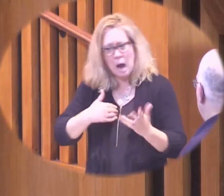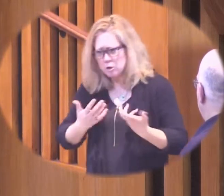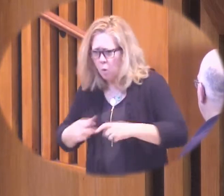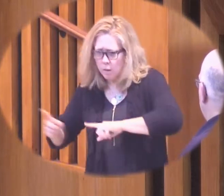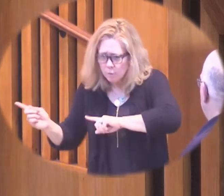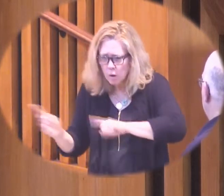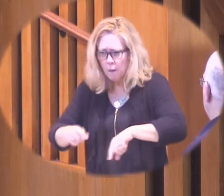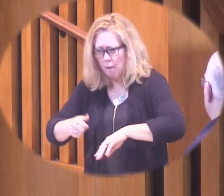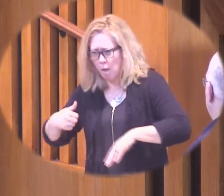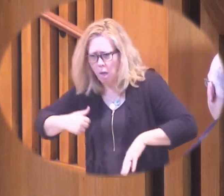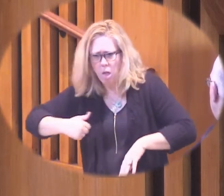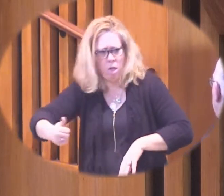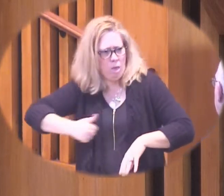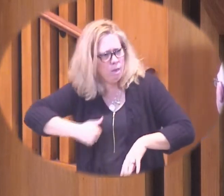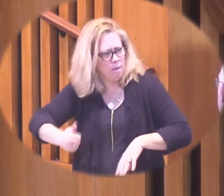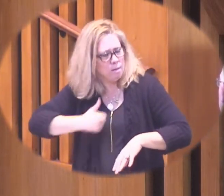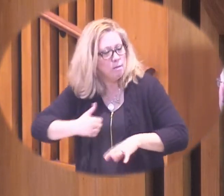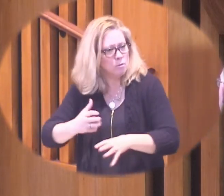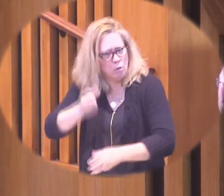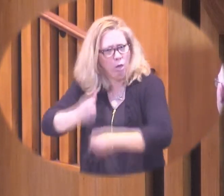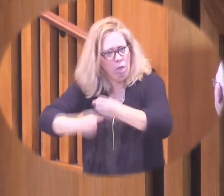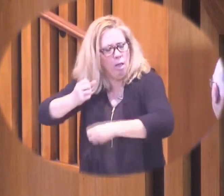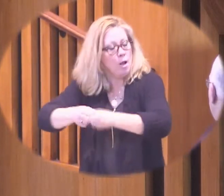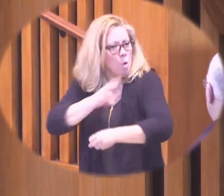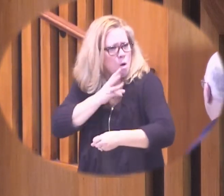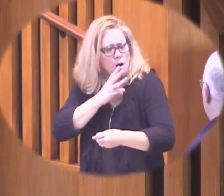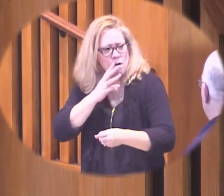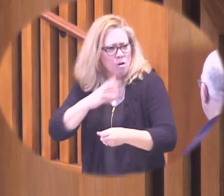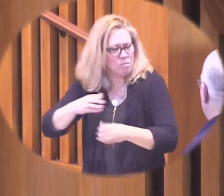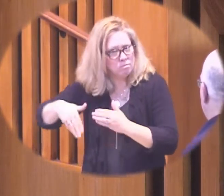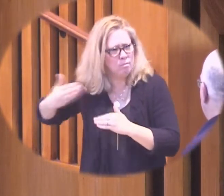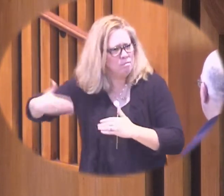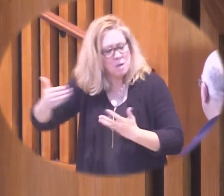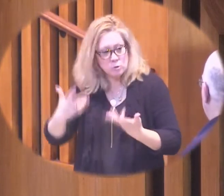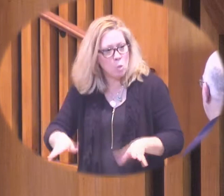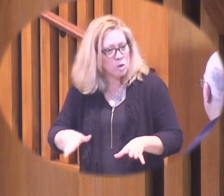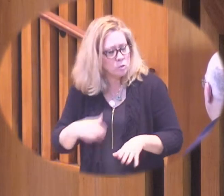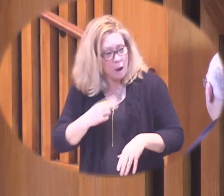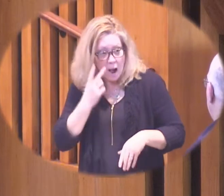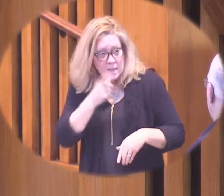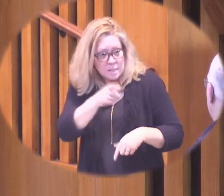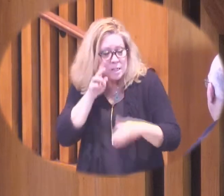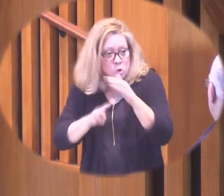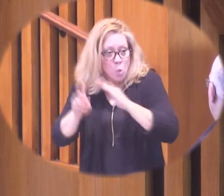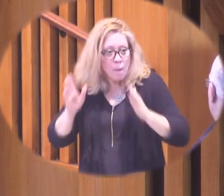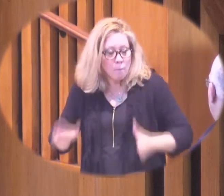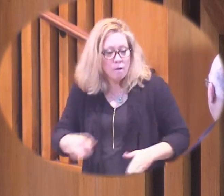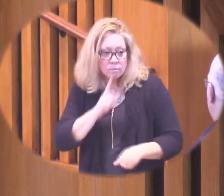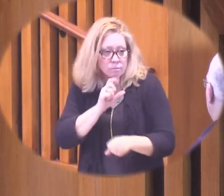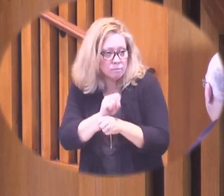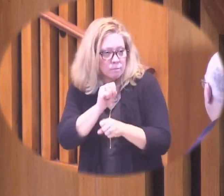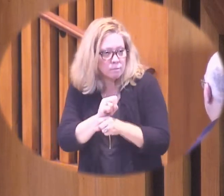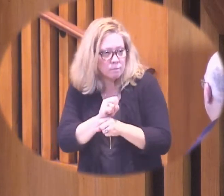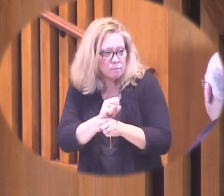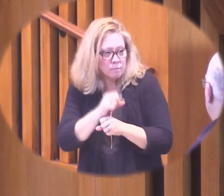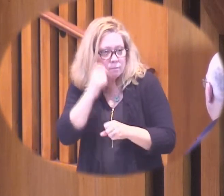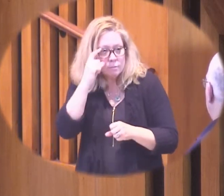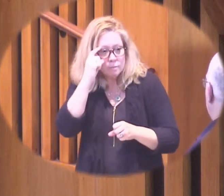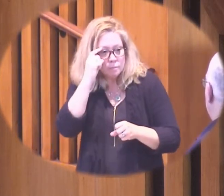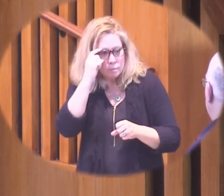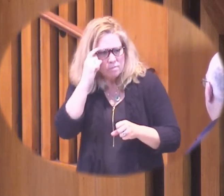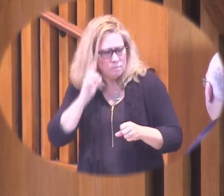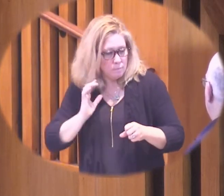keep coming here to draw water. I can see that you are a prophet. Our